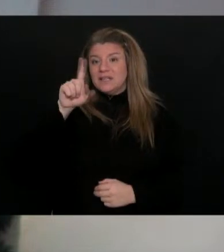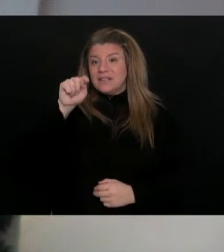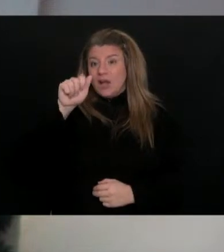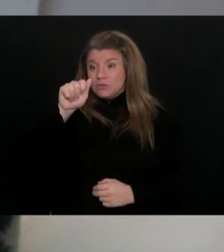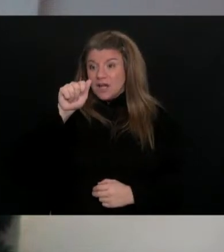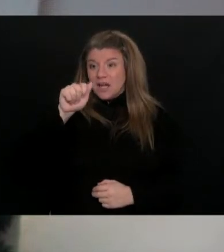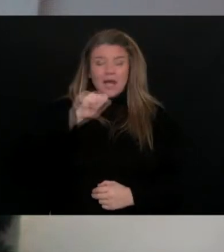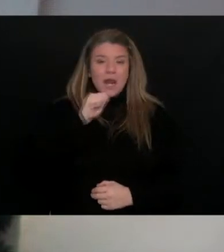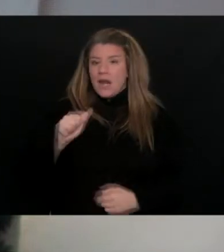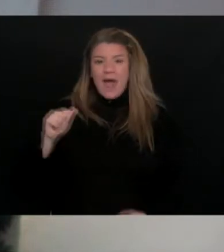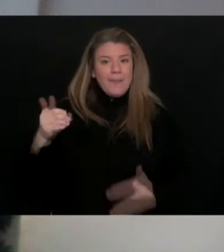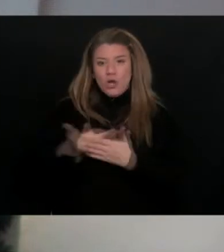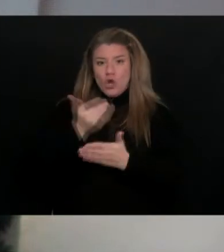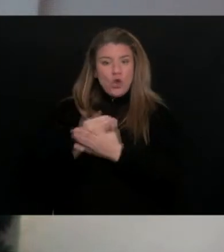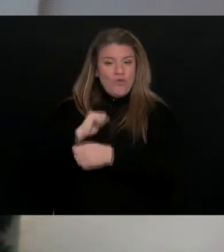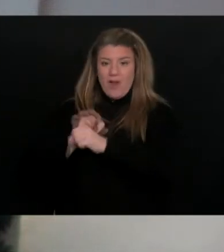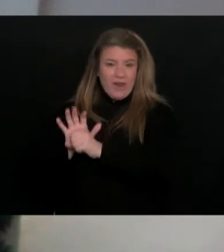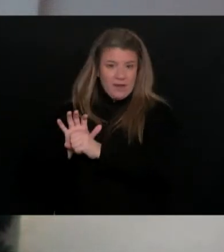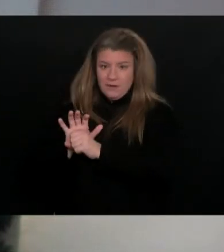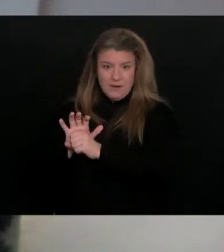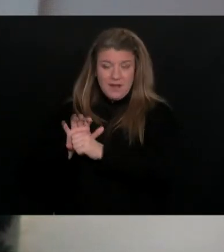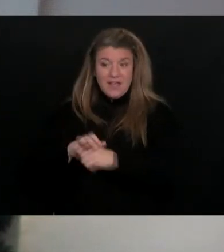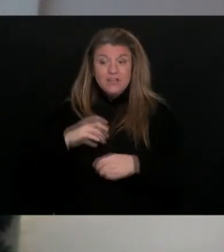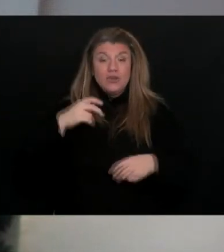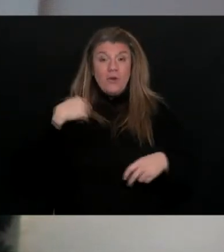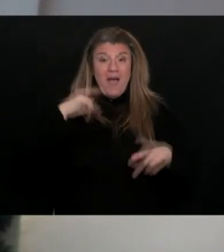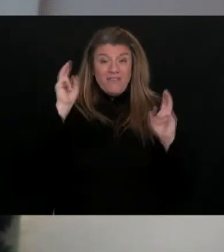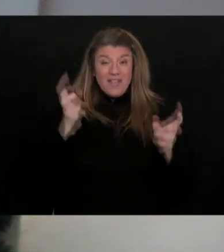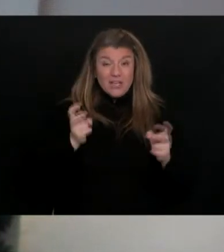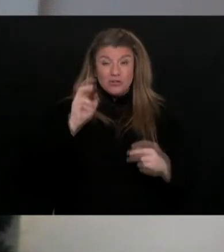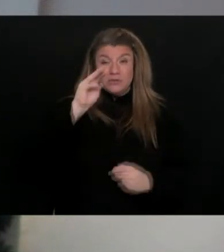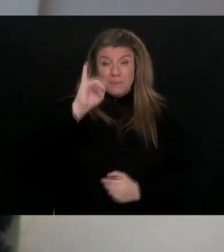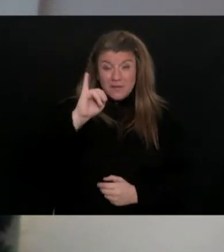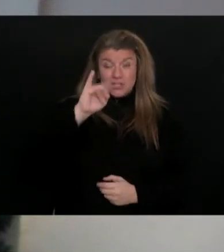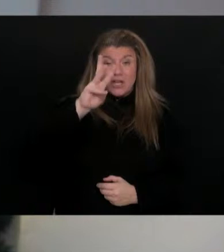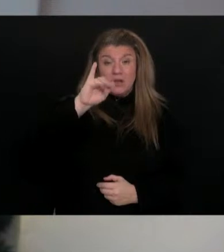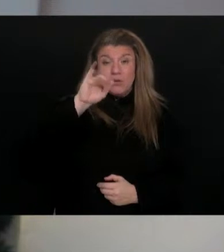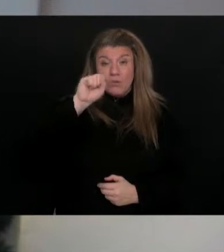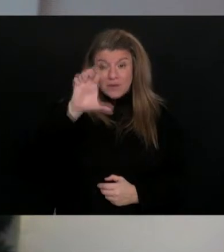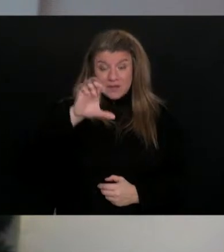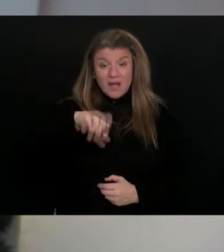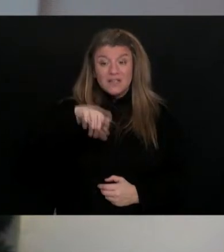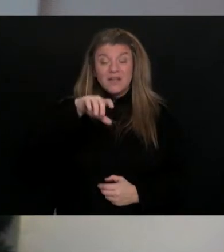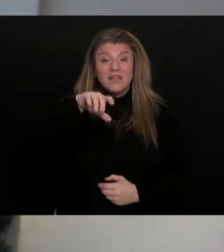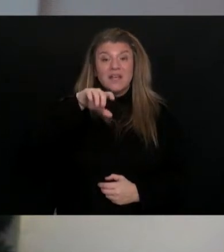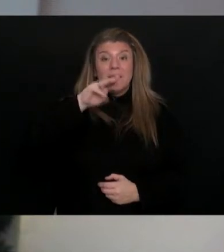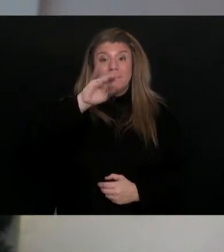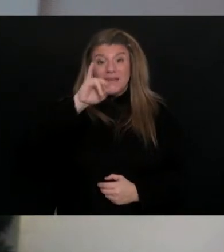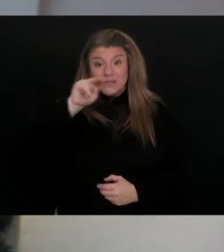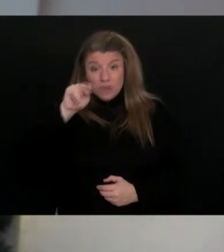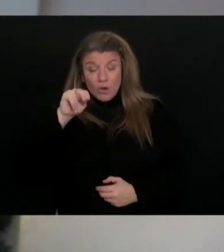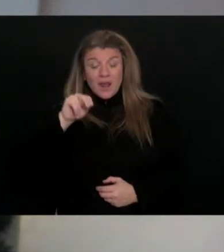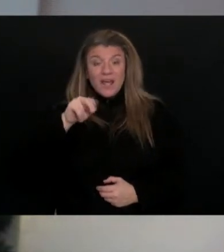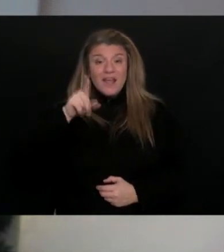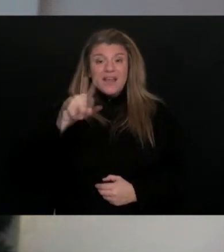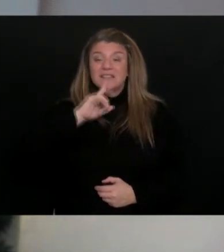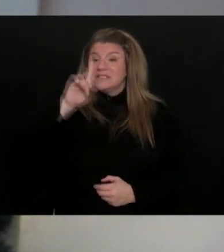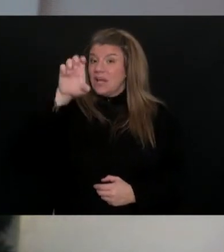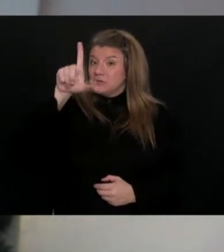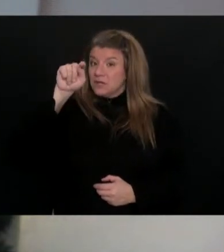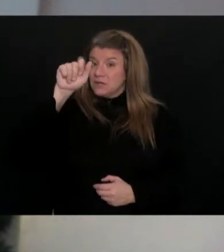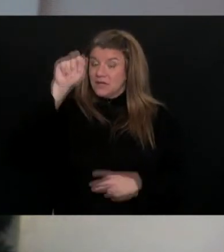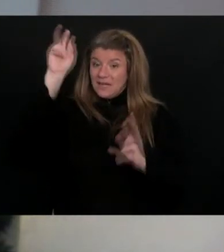And the problems going on in Michigan, Minnesota, Wisconsin are the Delta variant. Currently in West Virginia, we just got our